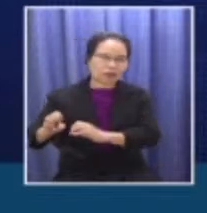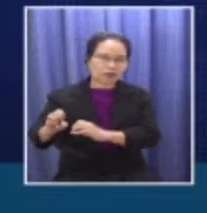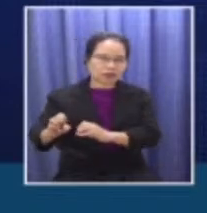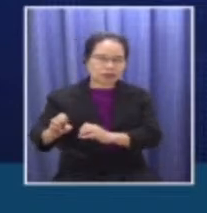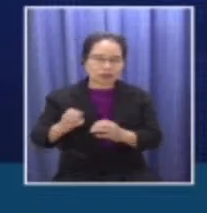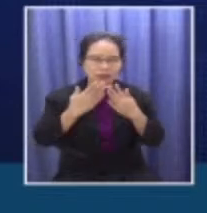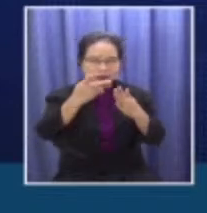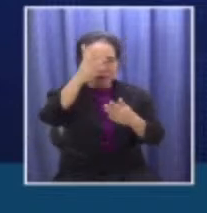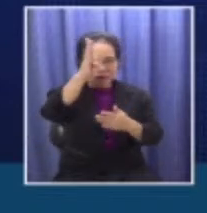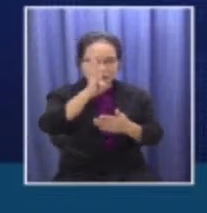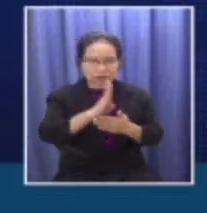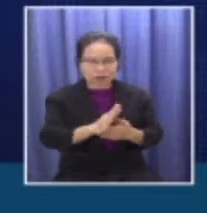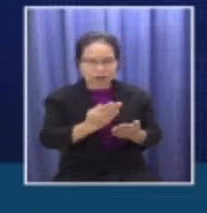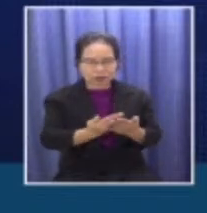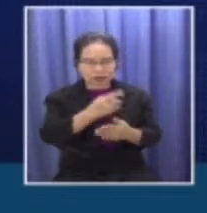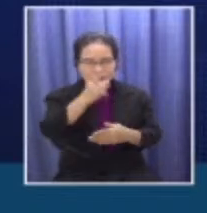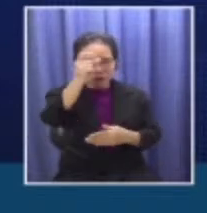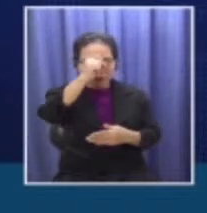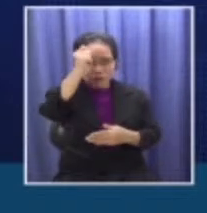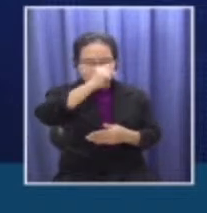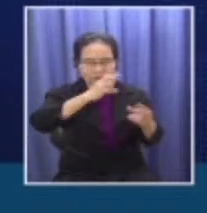fata